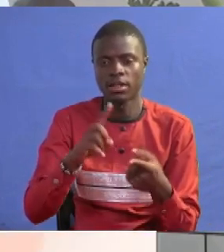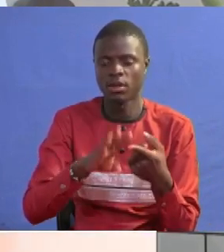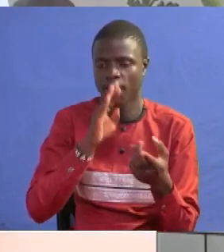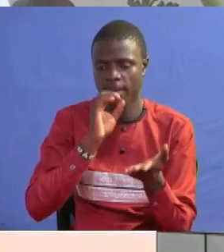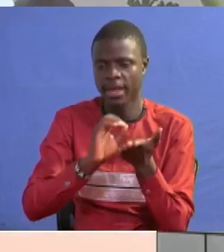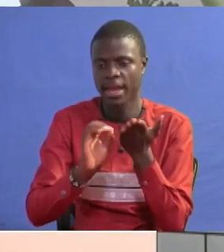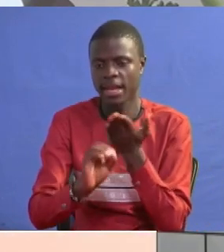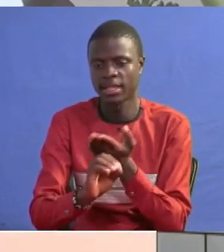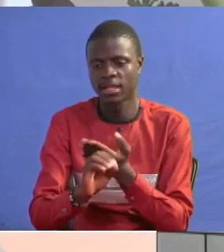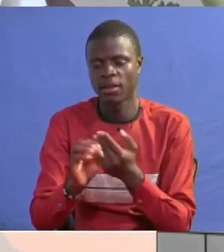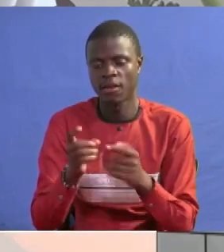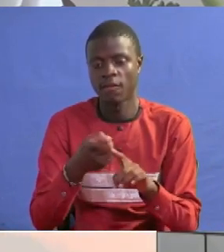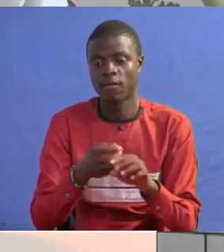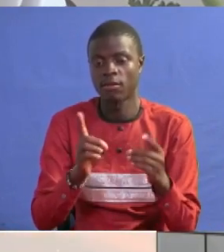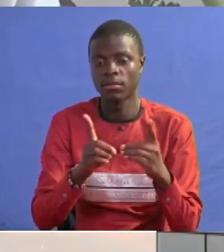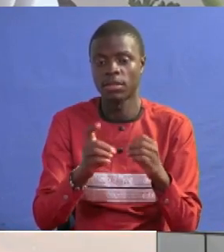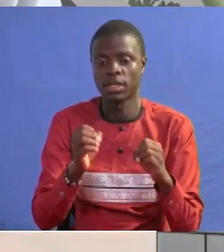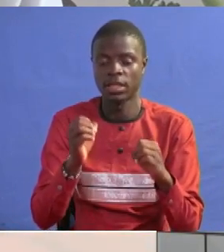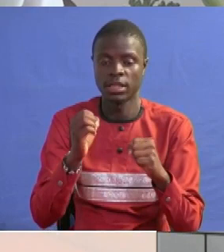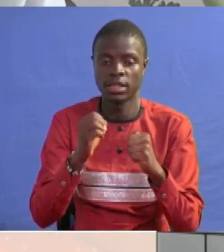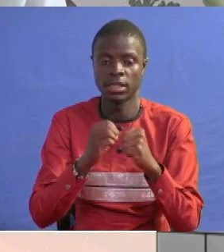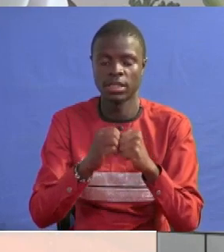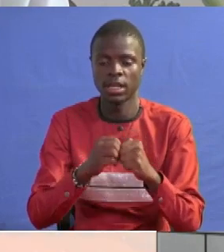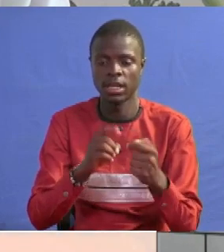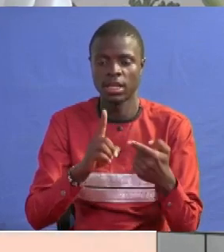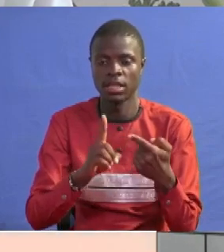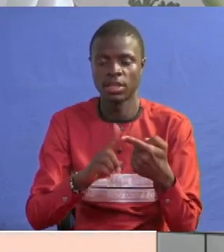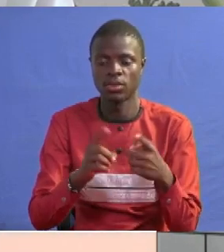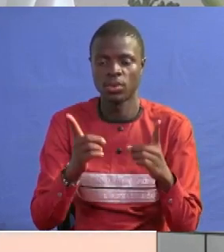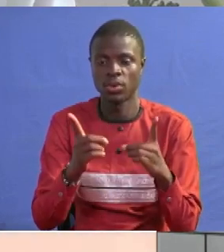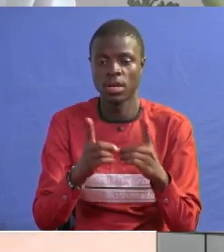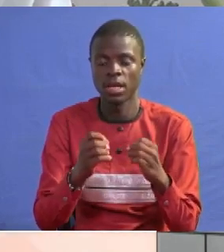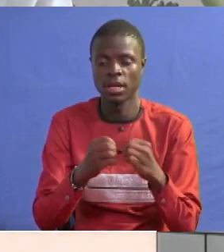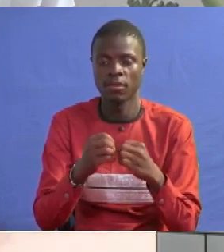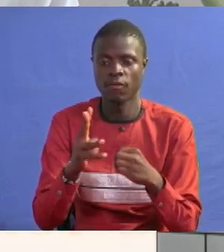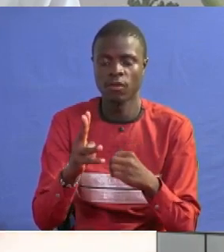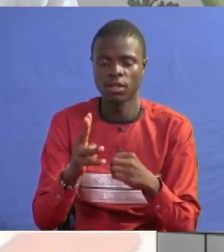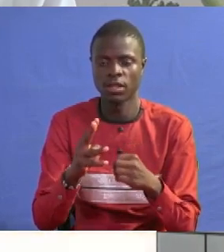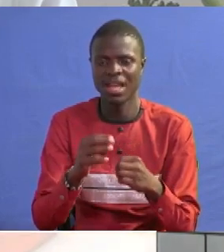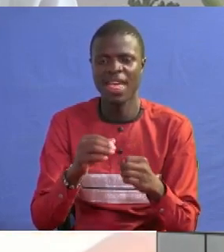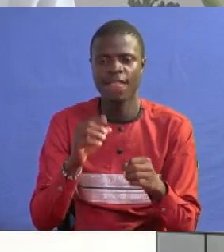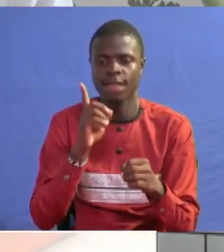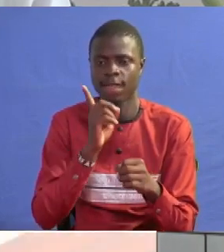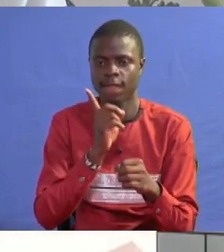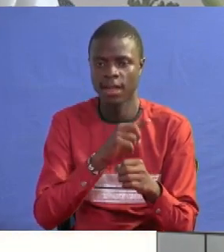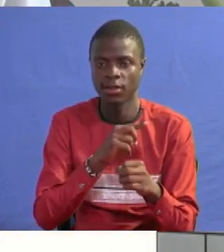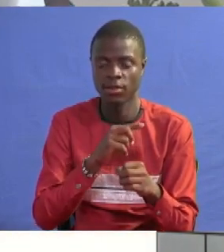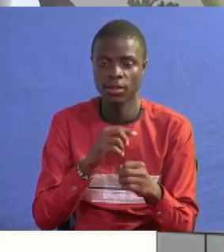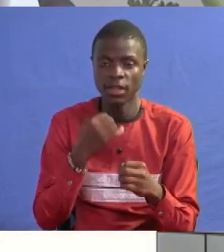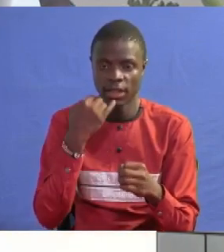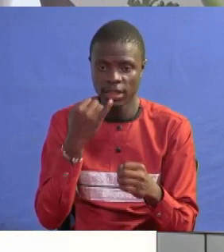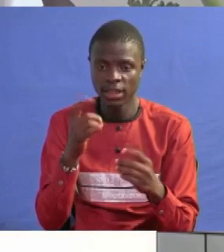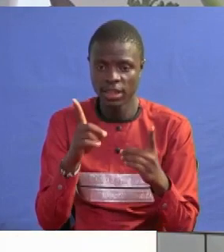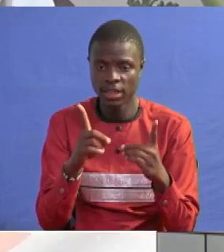ovulatory phase. This is from day 10 to about day 14. And then the ritual phase is when, if there was